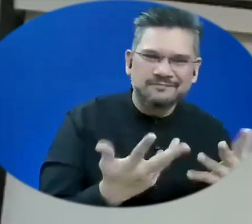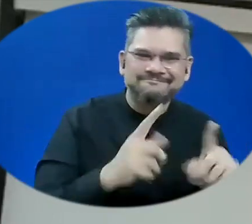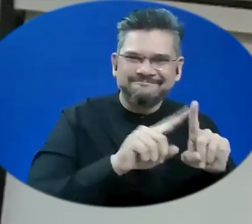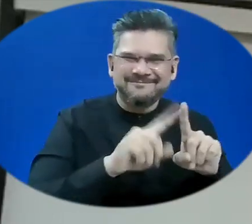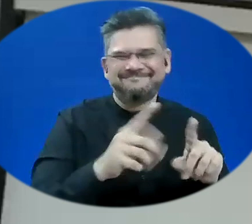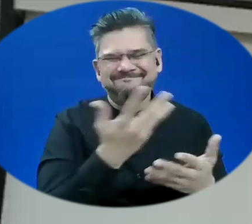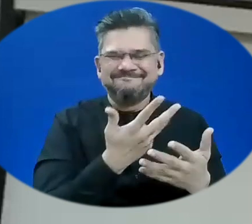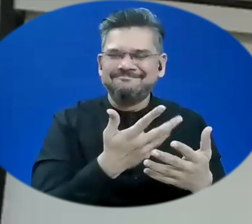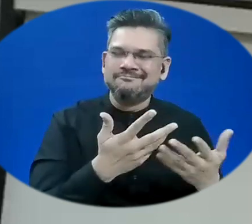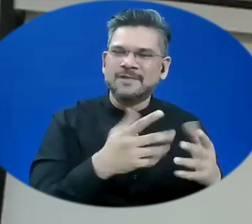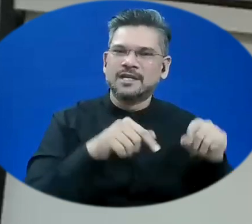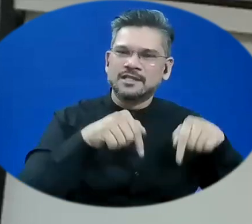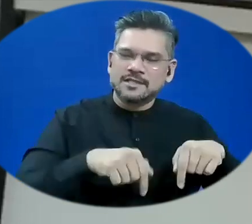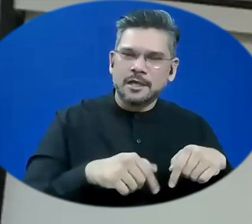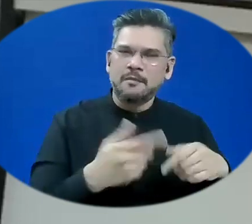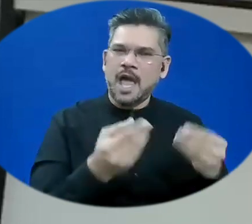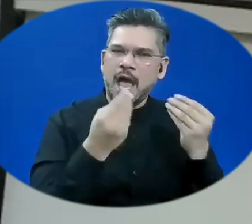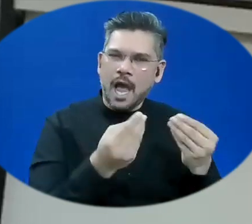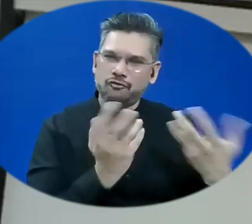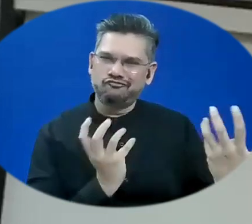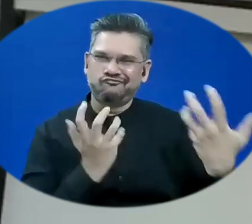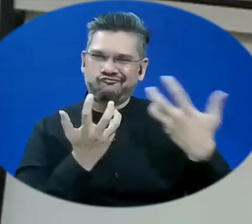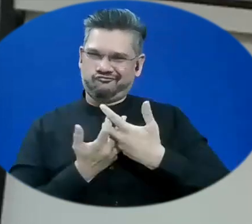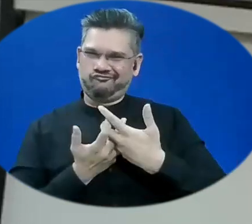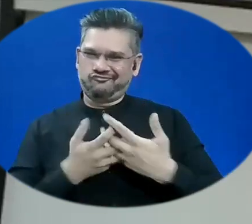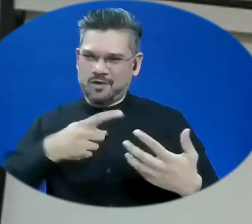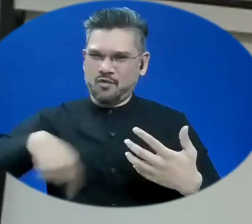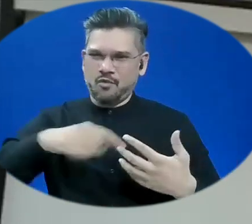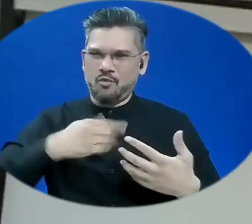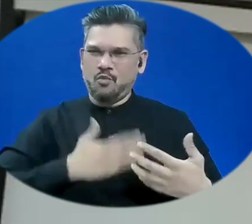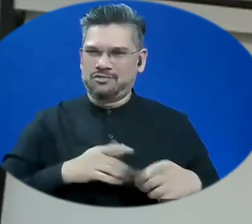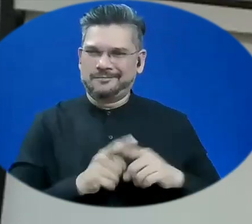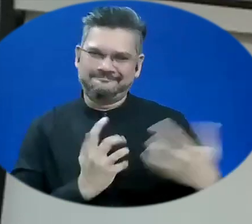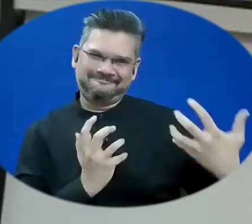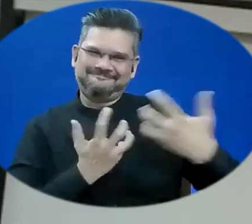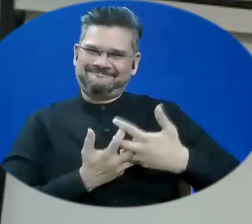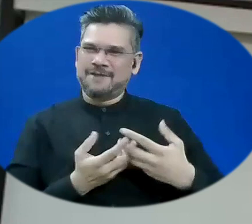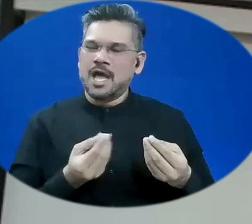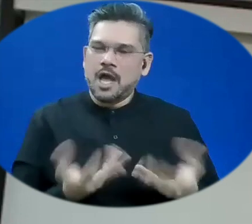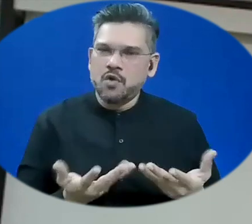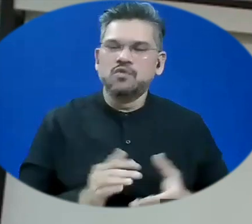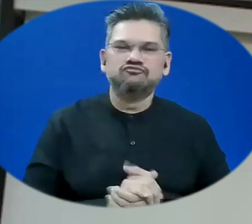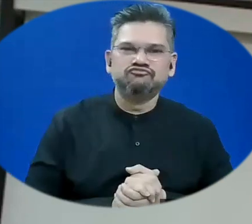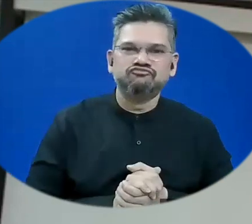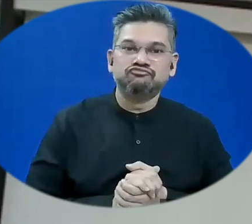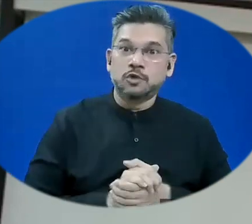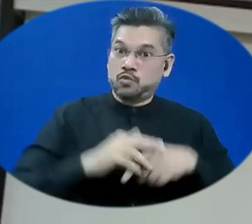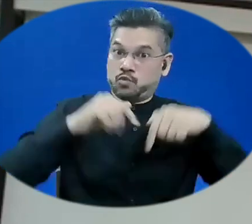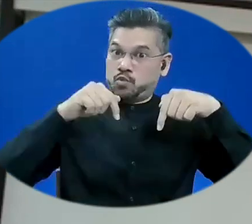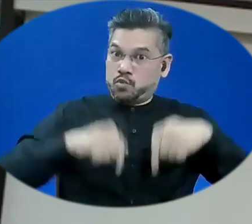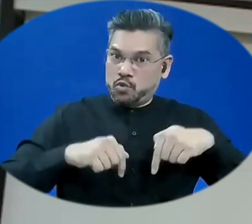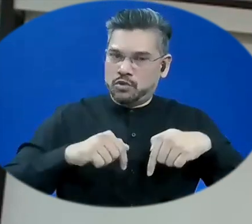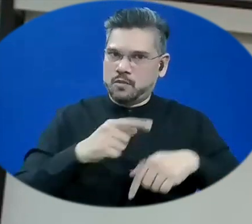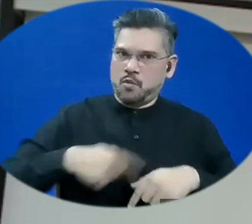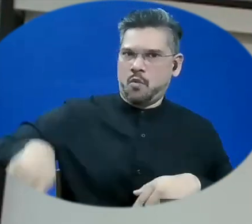distinctly relative to our needs. But they, along with each of you, have committed to elevating the role of